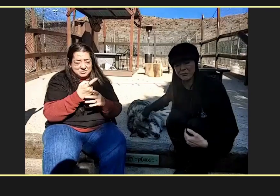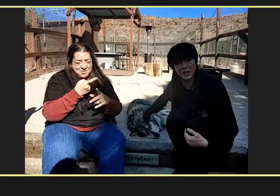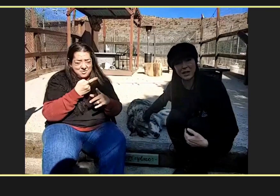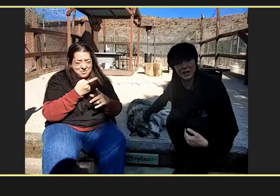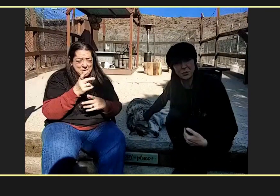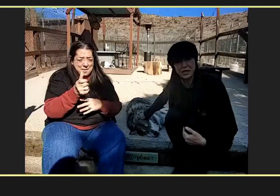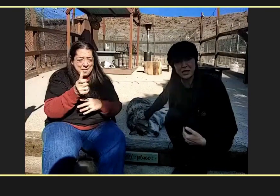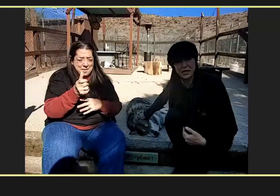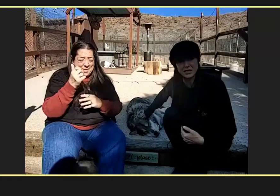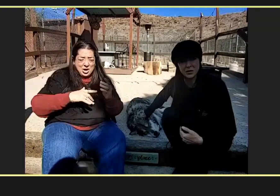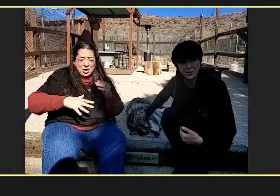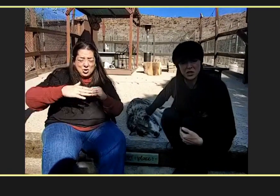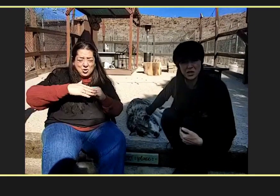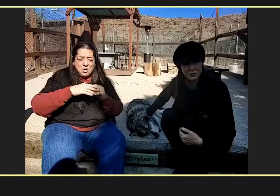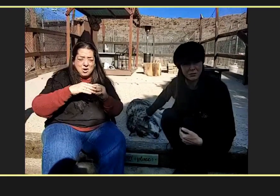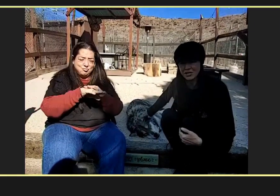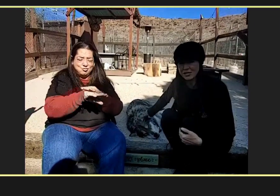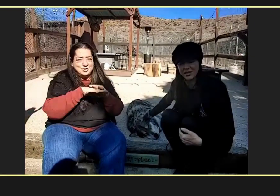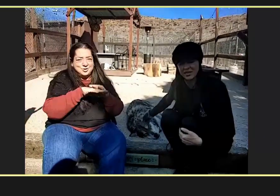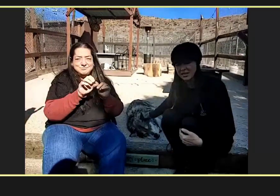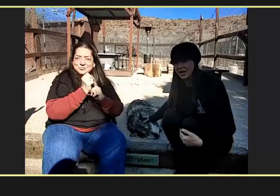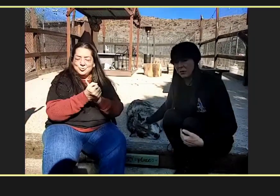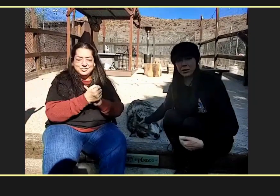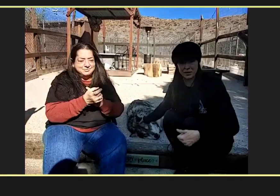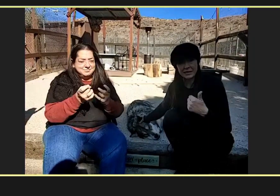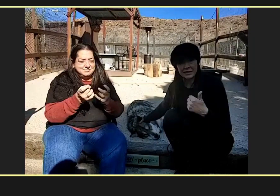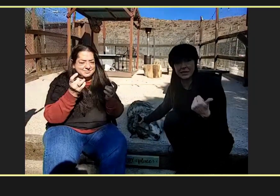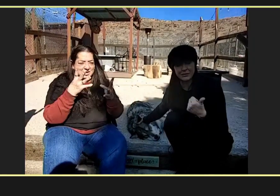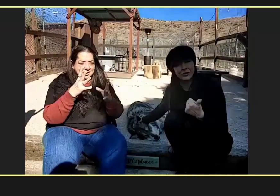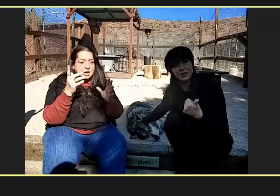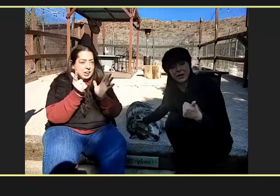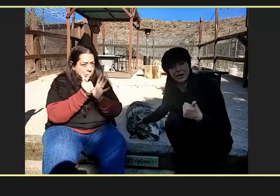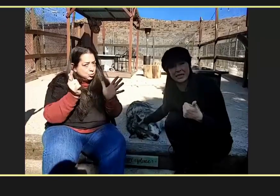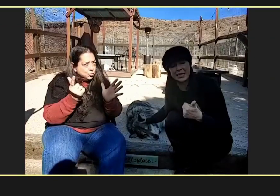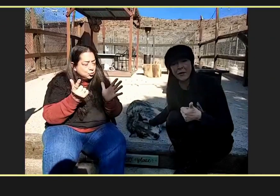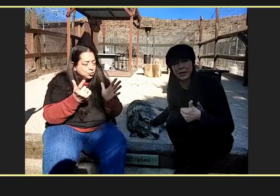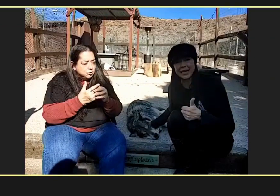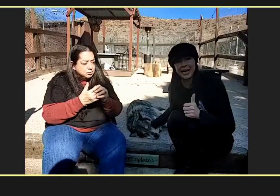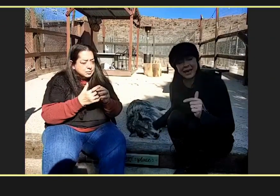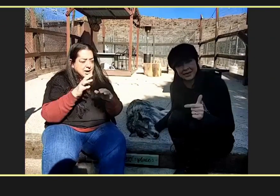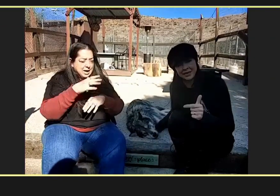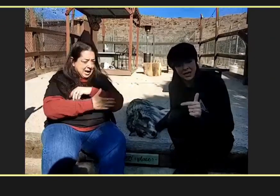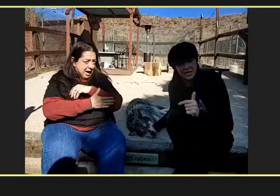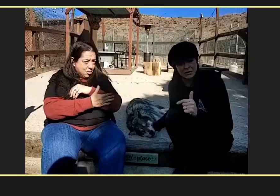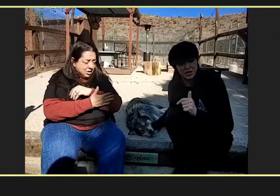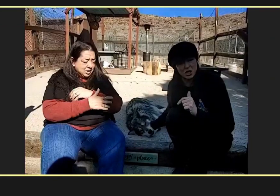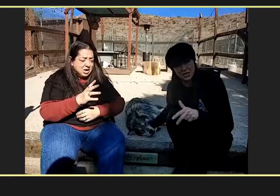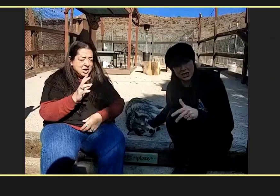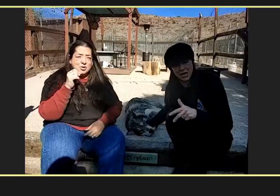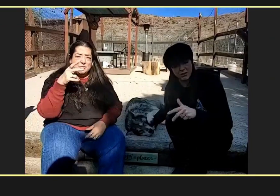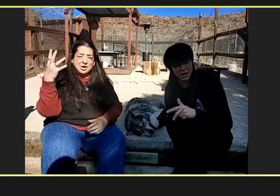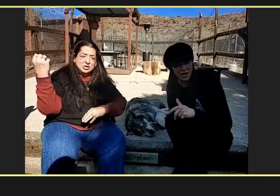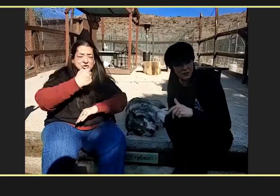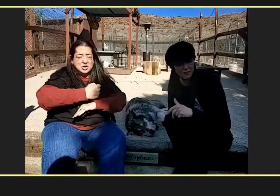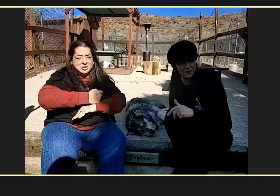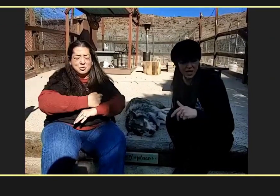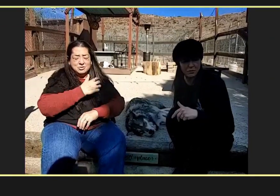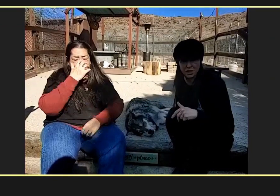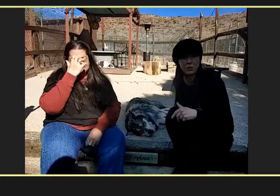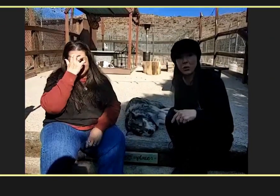from a backyard breeding situation that was just, well, it was illegal, first of all, in its county, and it was being shut